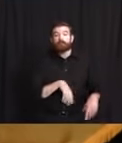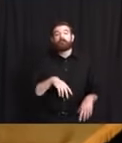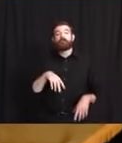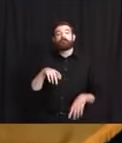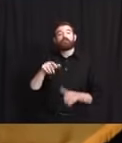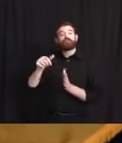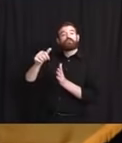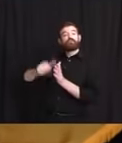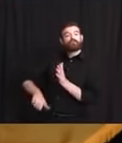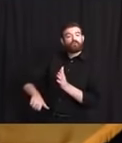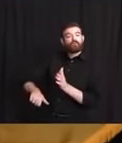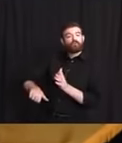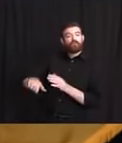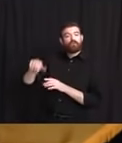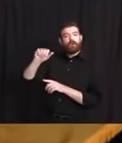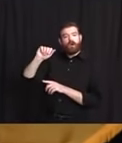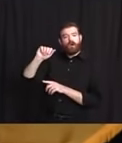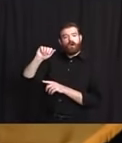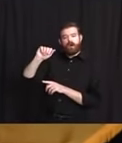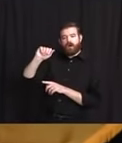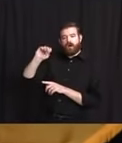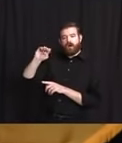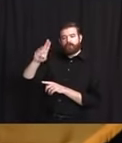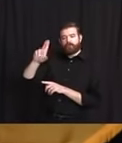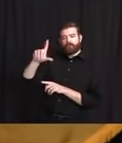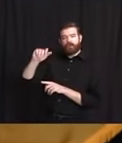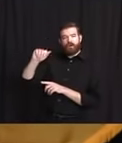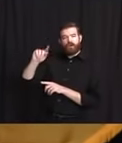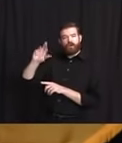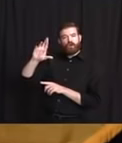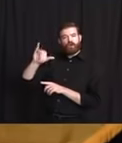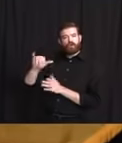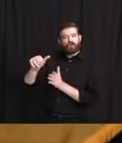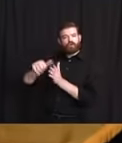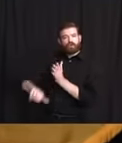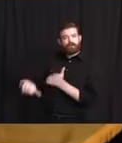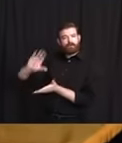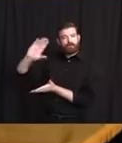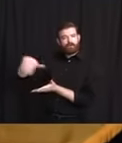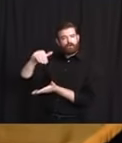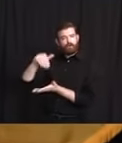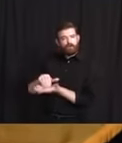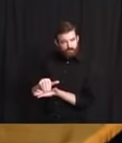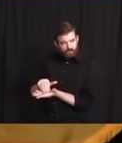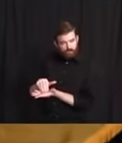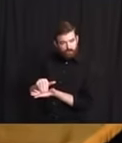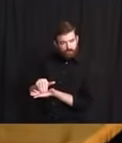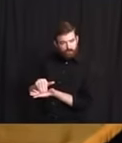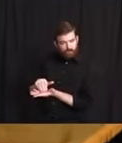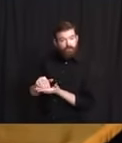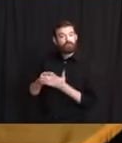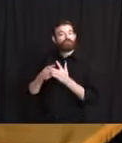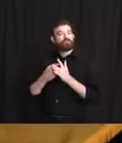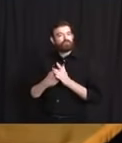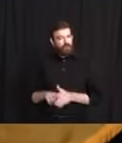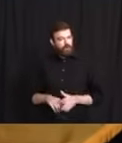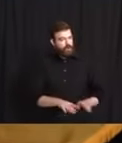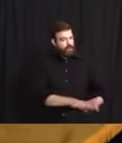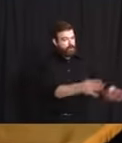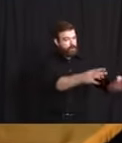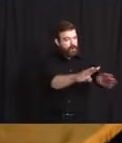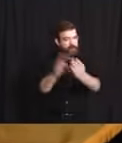perform urgent elective surgeries, procedures that have been postponed due to COVID-19. This is an important